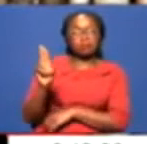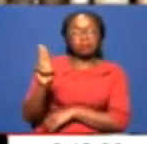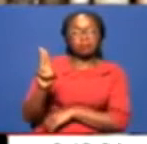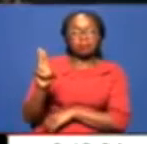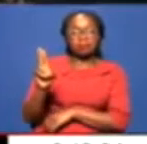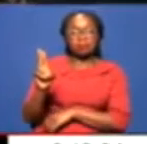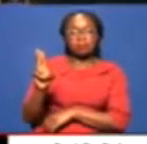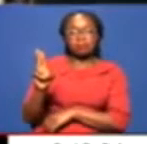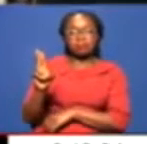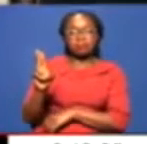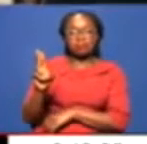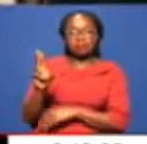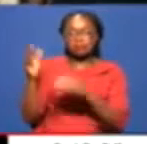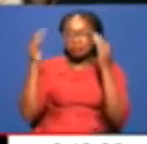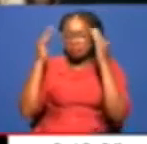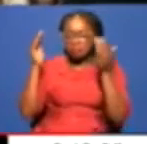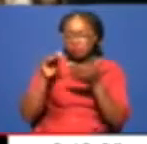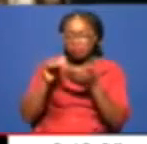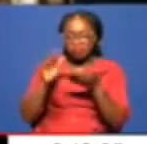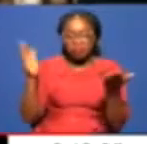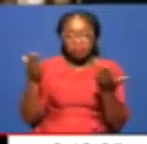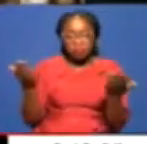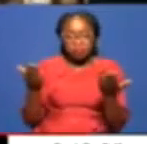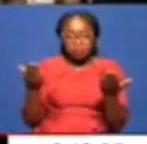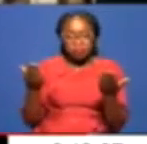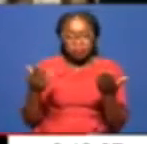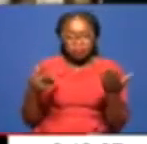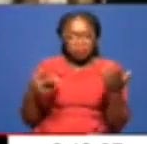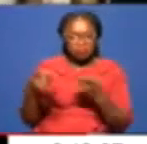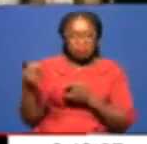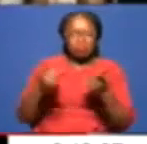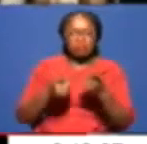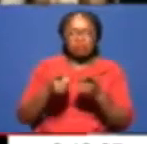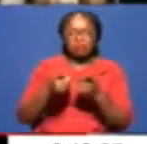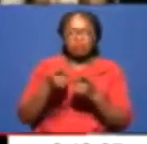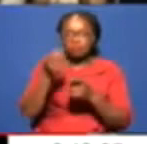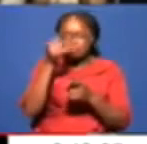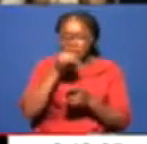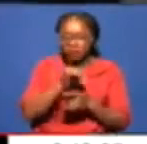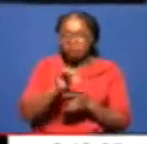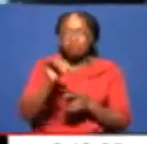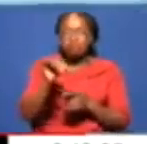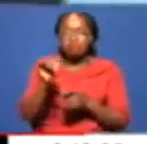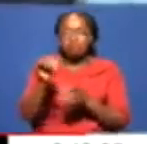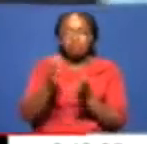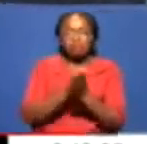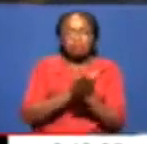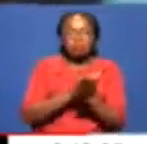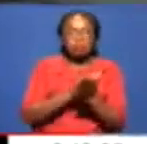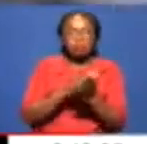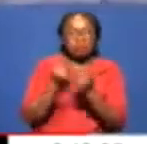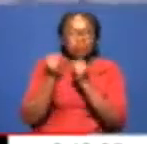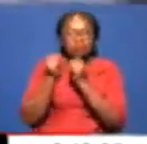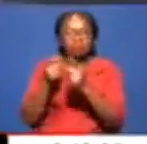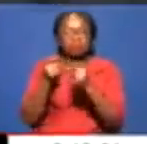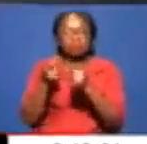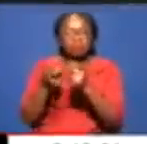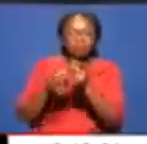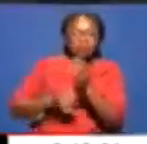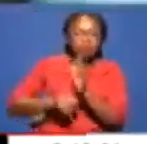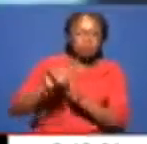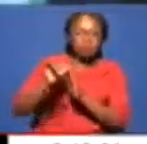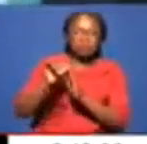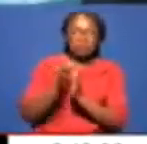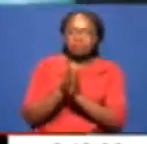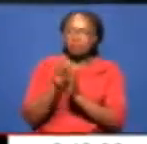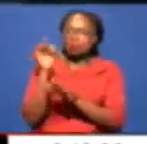of his attention was focused on curbing ivory poaching, which had dramatically increased. We can burn ivory and do